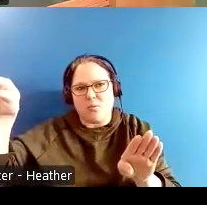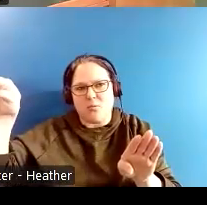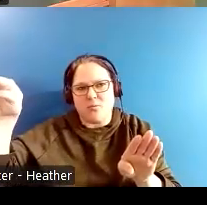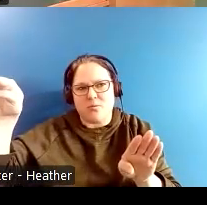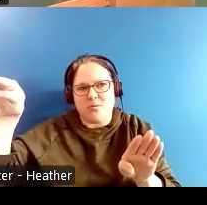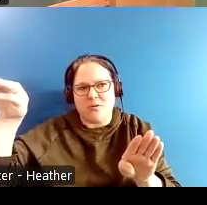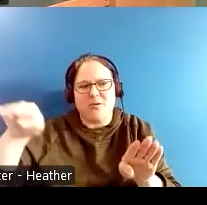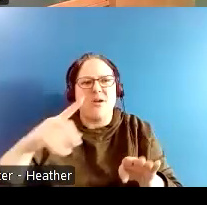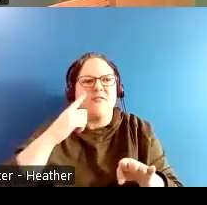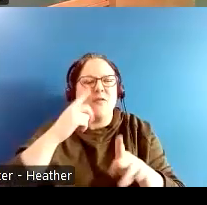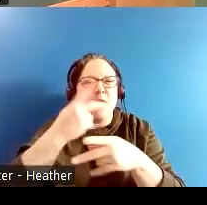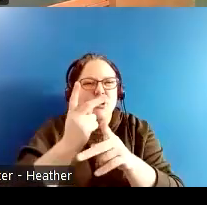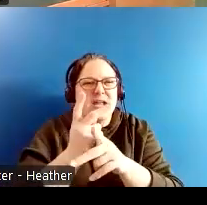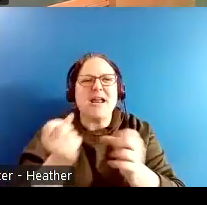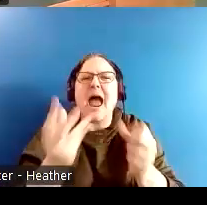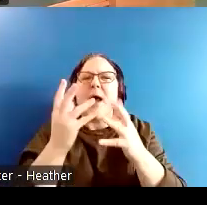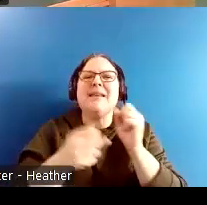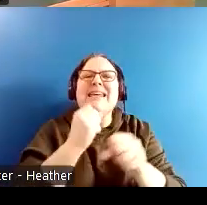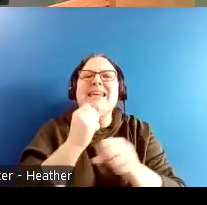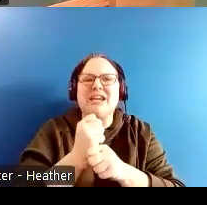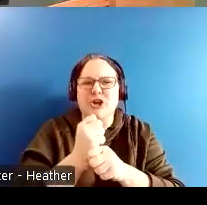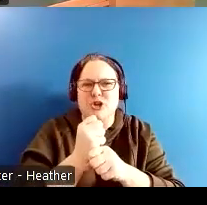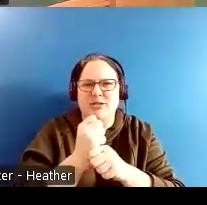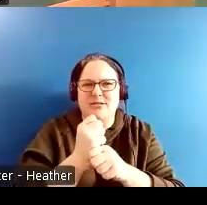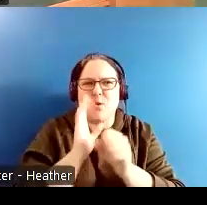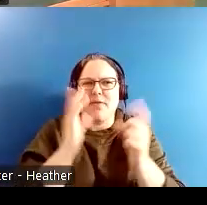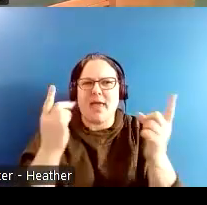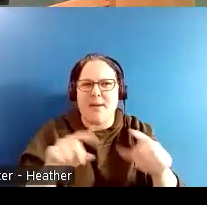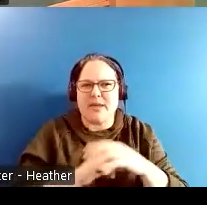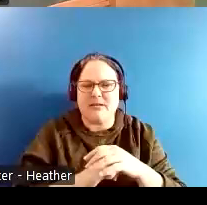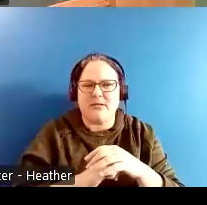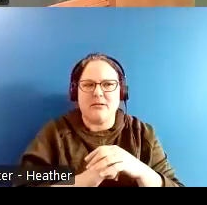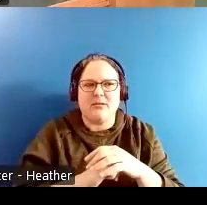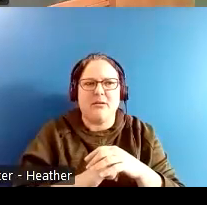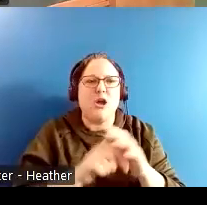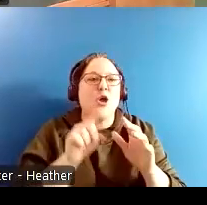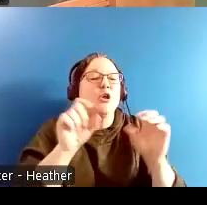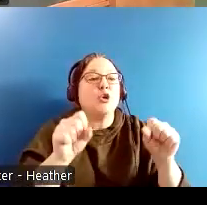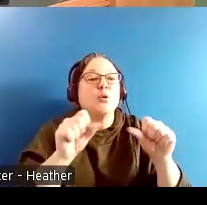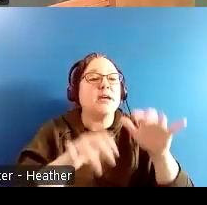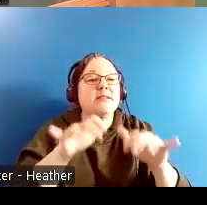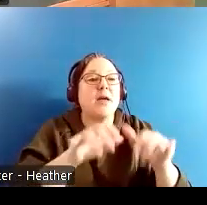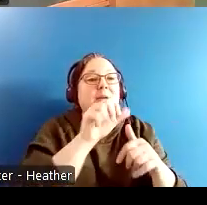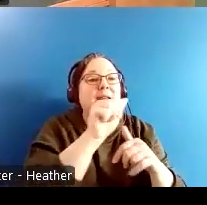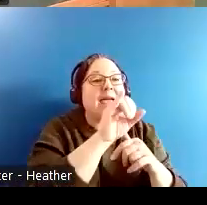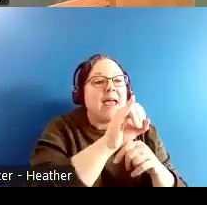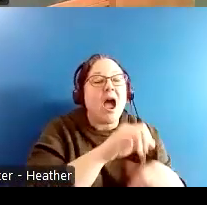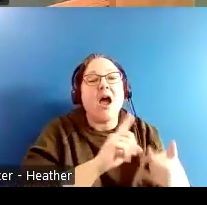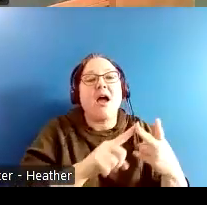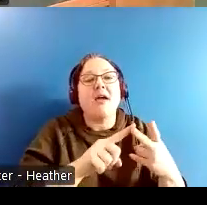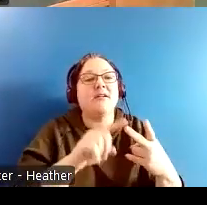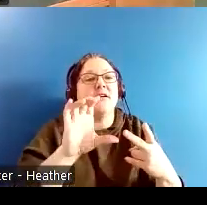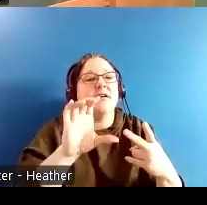of productivity? How many years away are you from there? So, but you could type in, again, AI,